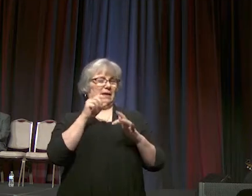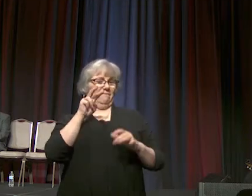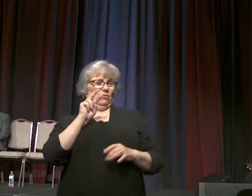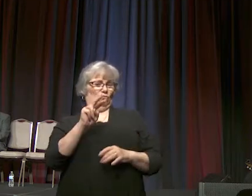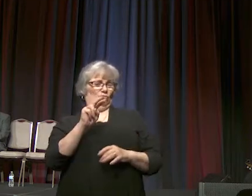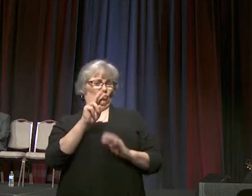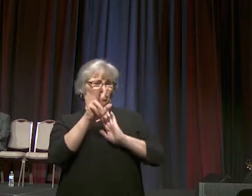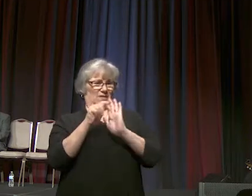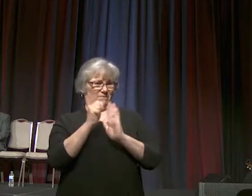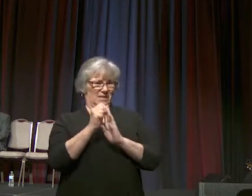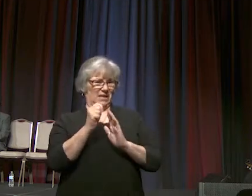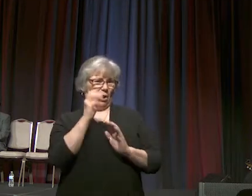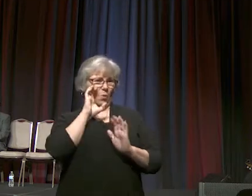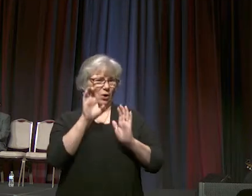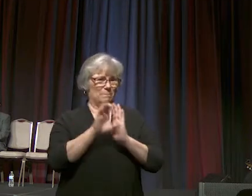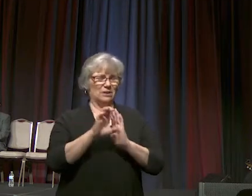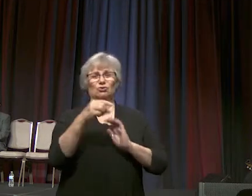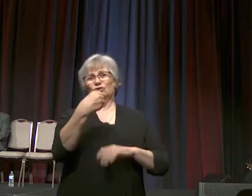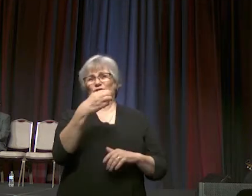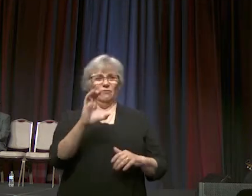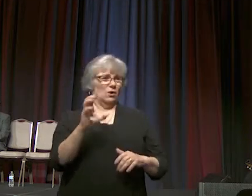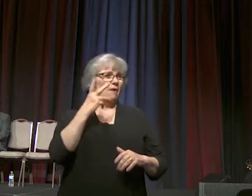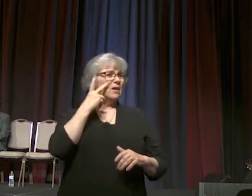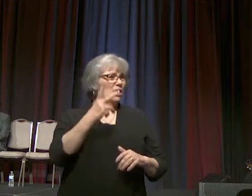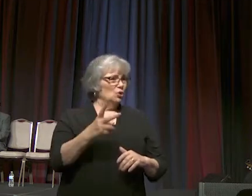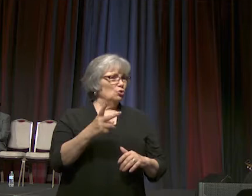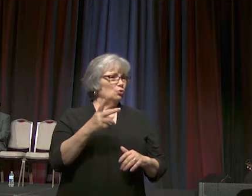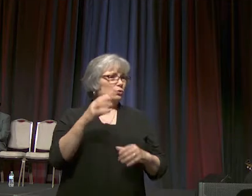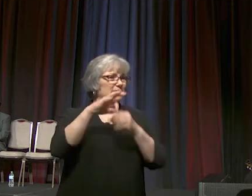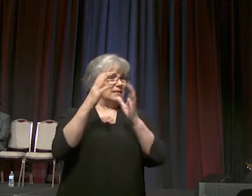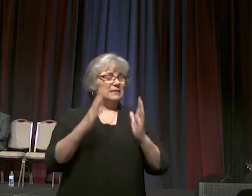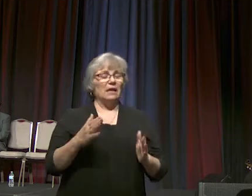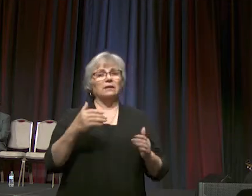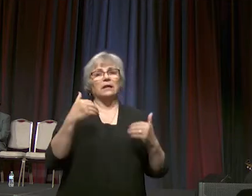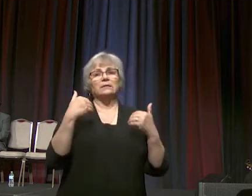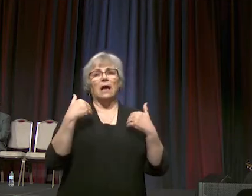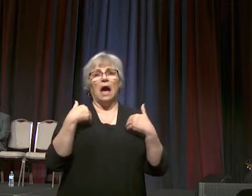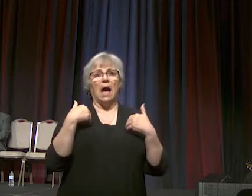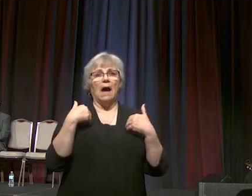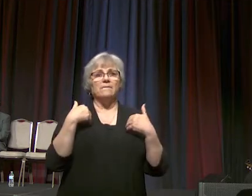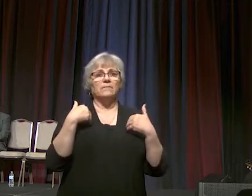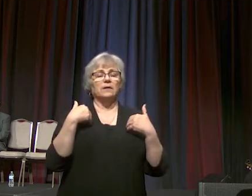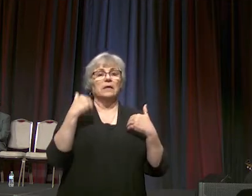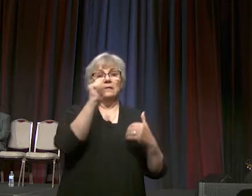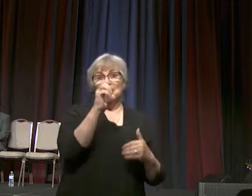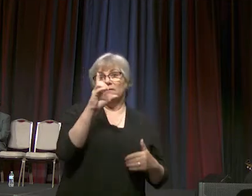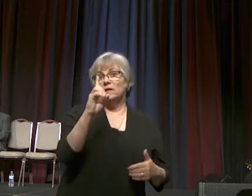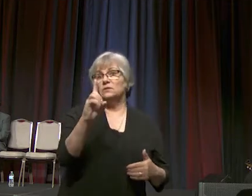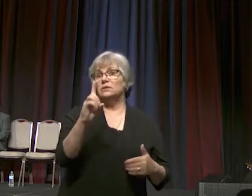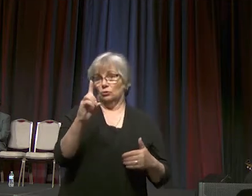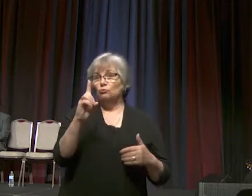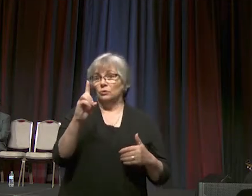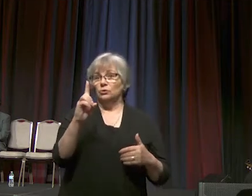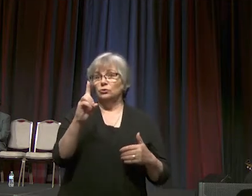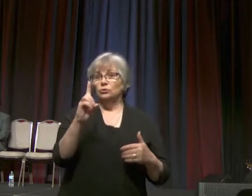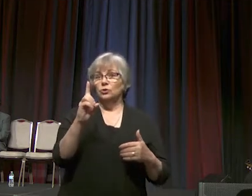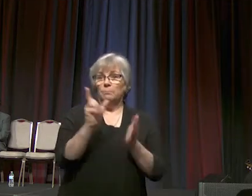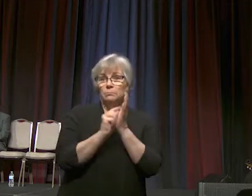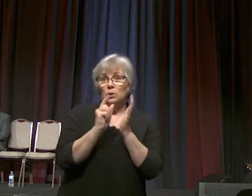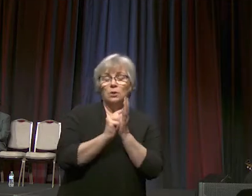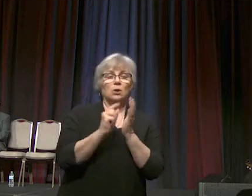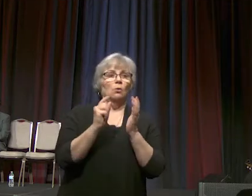video footage or pictures at General Conference, you will see delegates that will have the Advanced Daily Christian Advocate, the